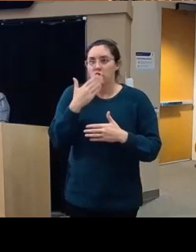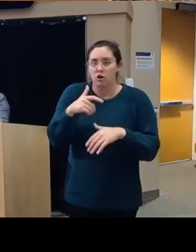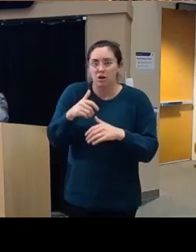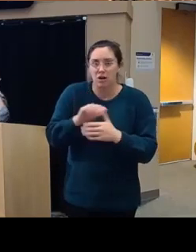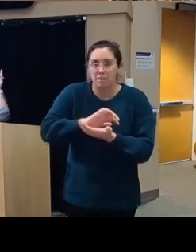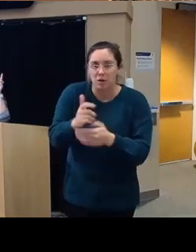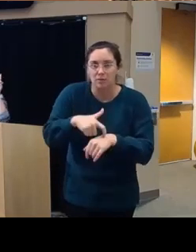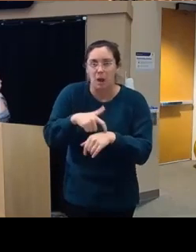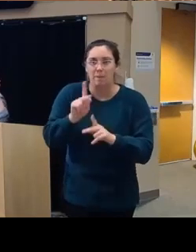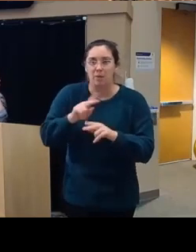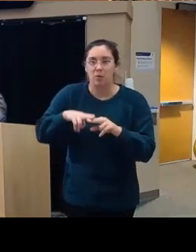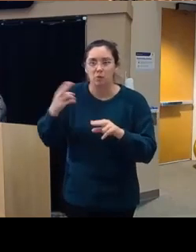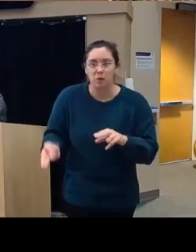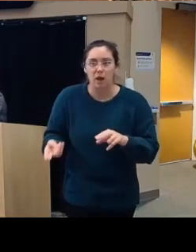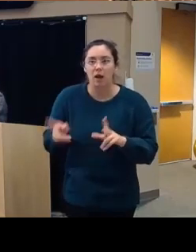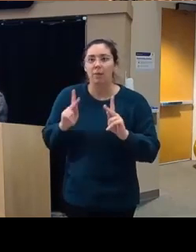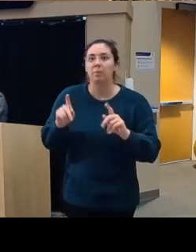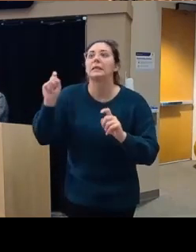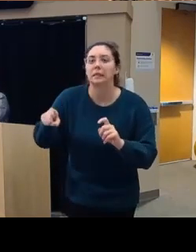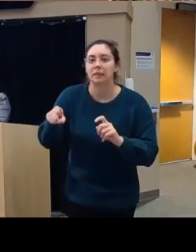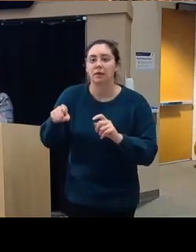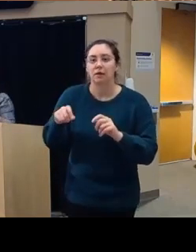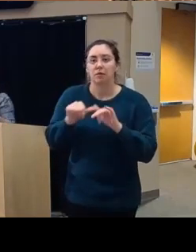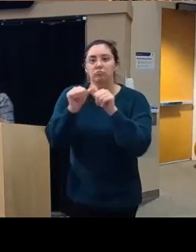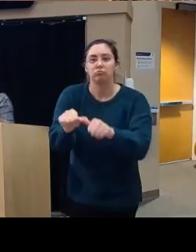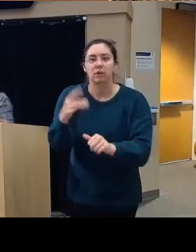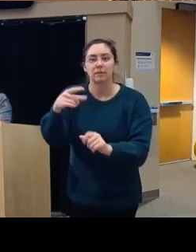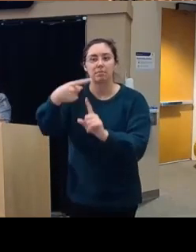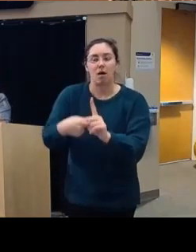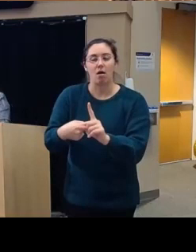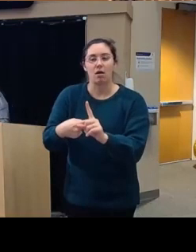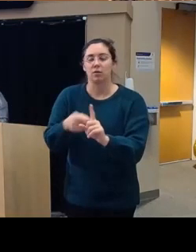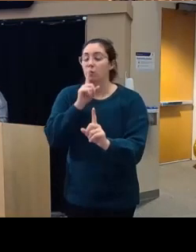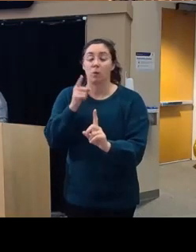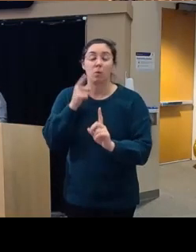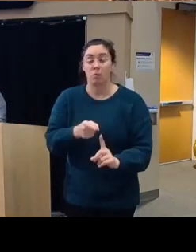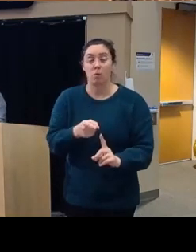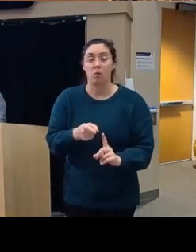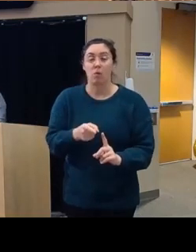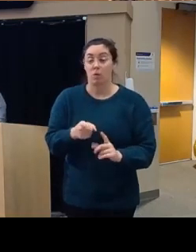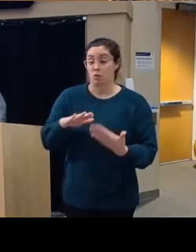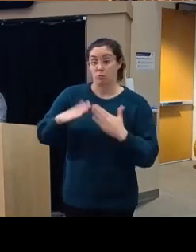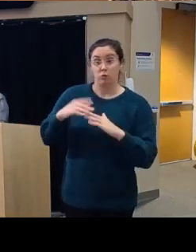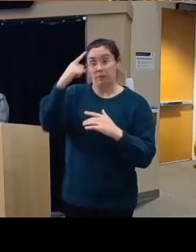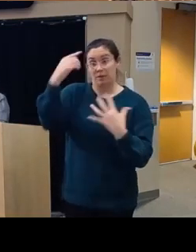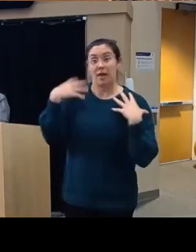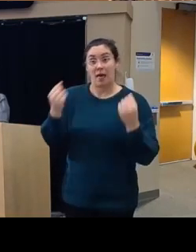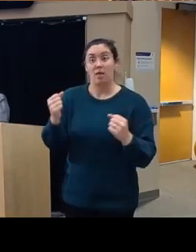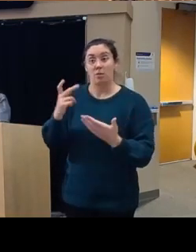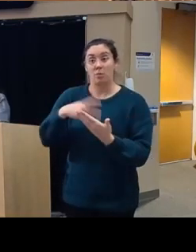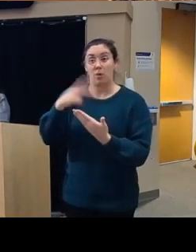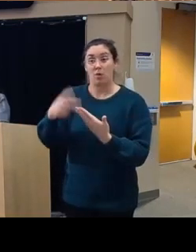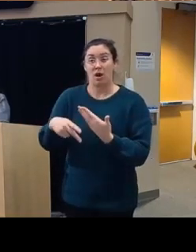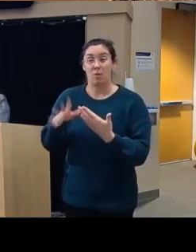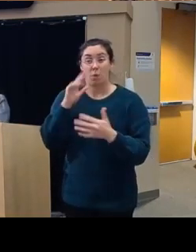weight. You saw people needed that time to lose weight, but the bottom line is like, we didn't think the community mental health programs were going to do